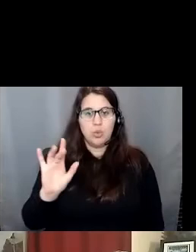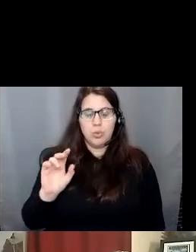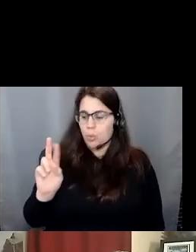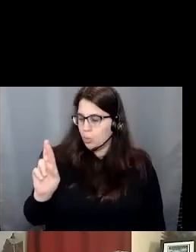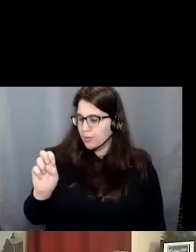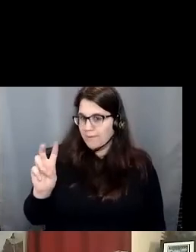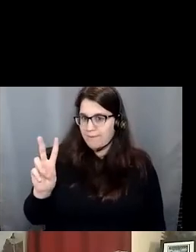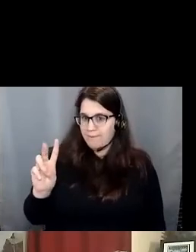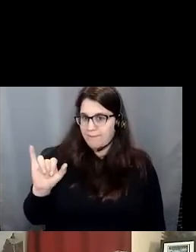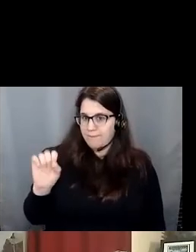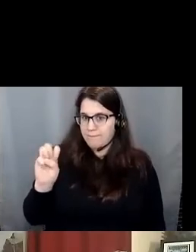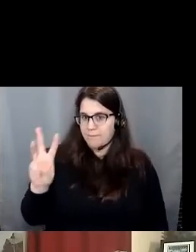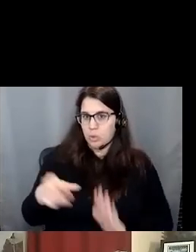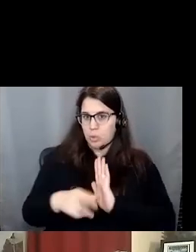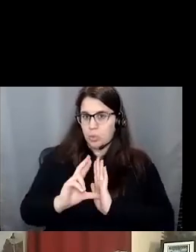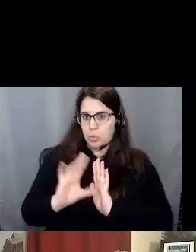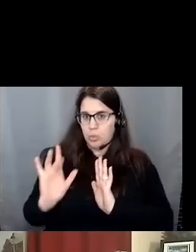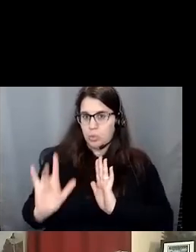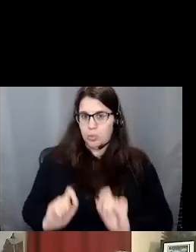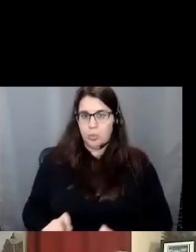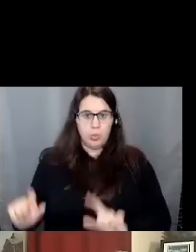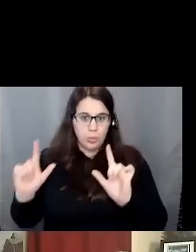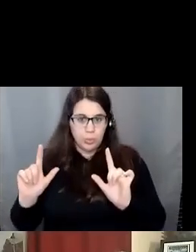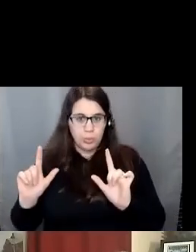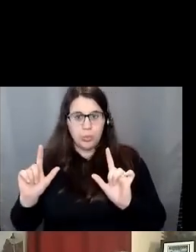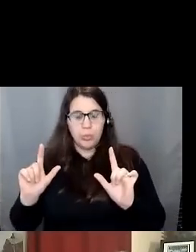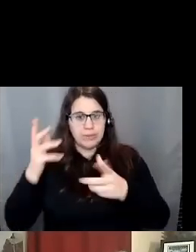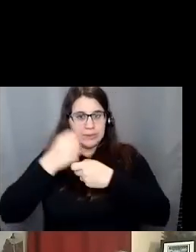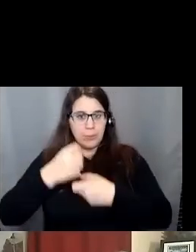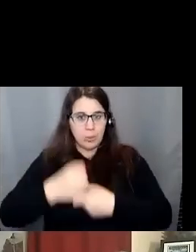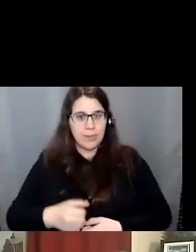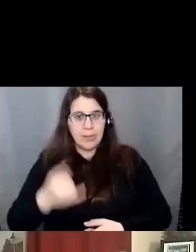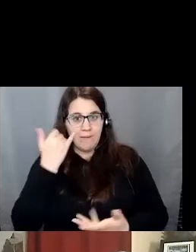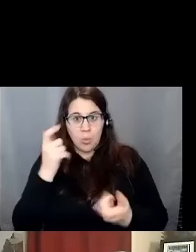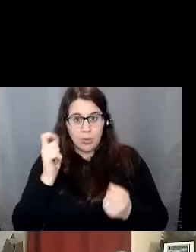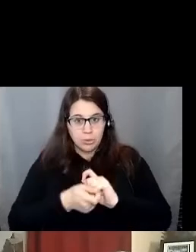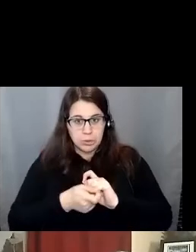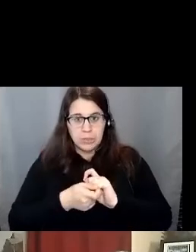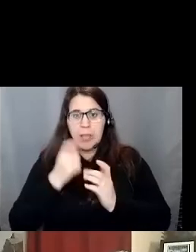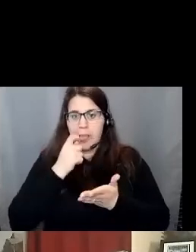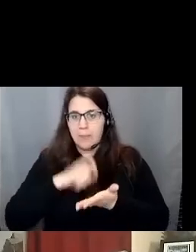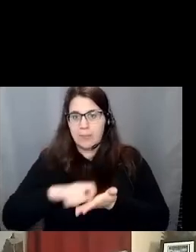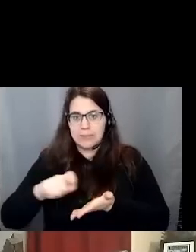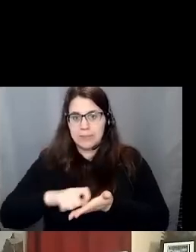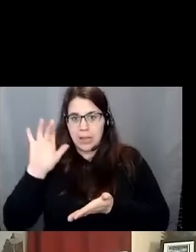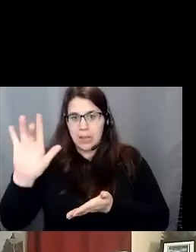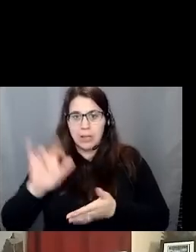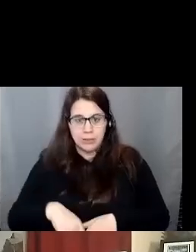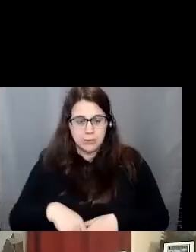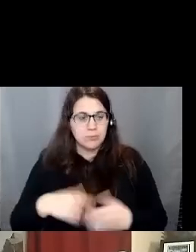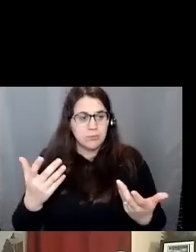where it gives you a summary. Once again, you can click on your little pencil icon to change anything that you want to at this point. But if it looks